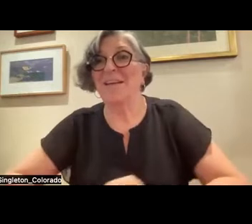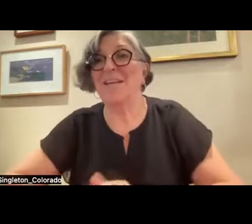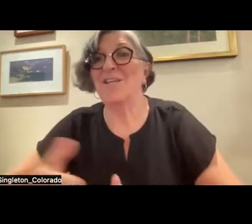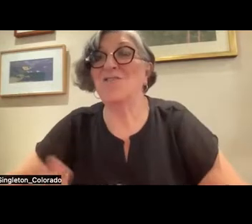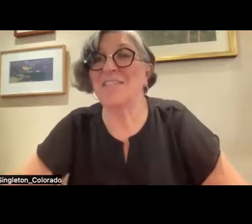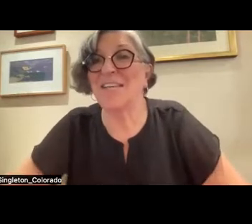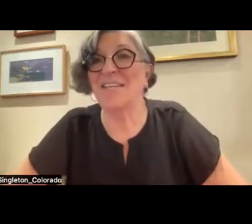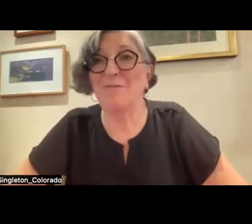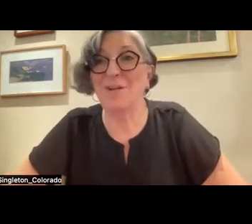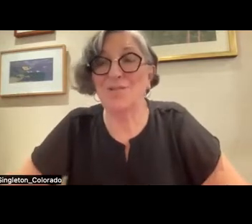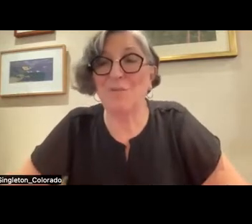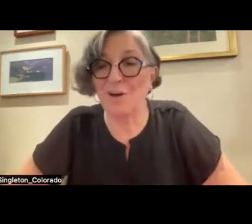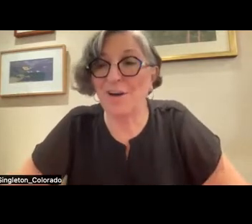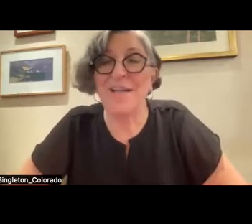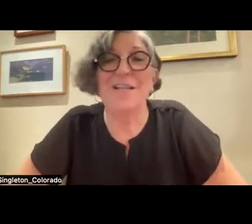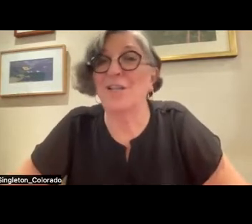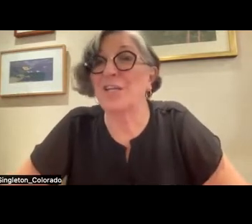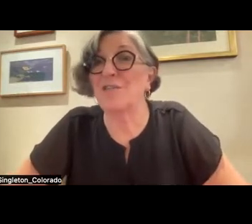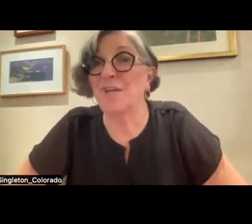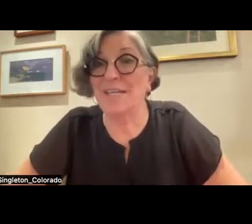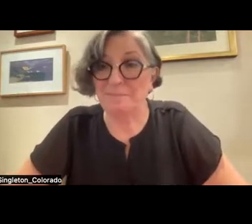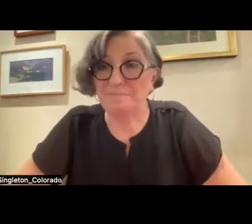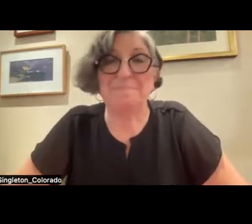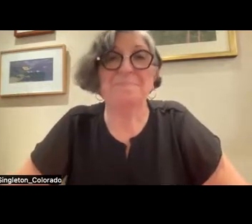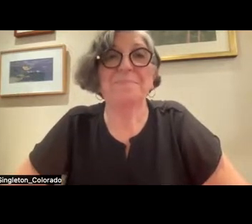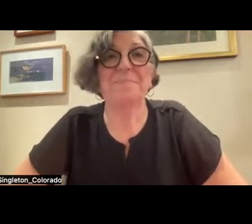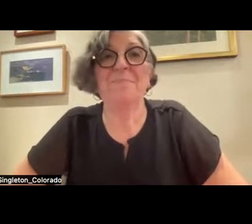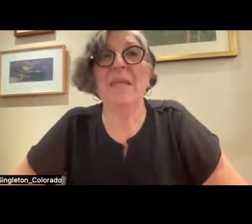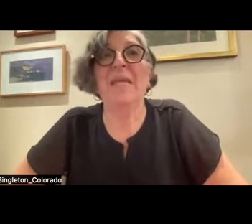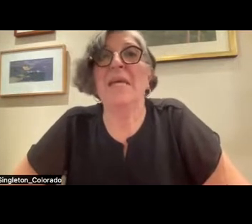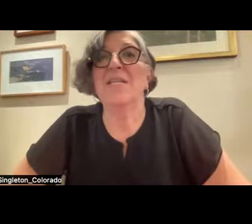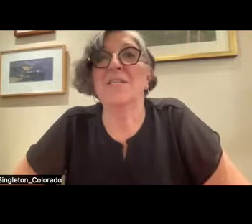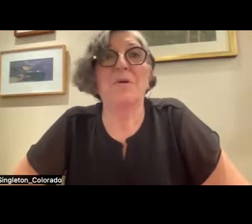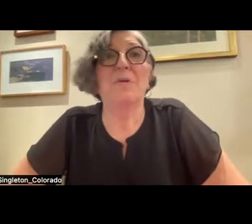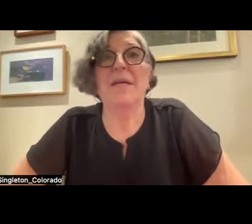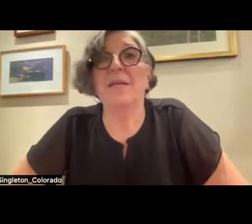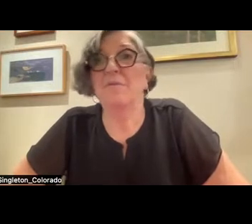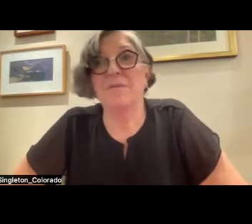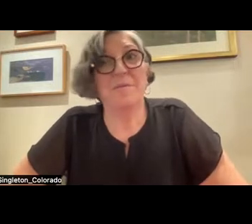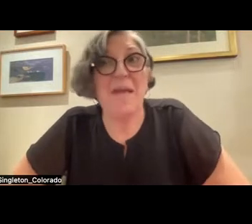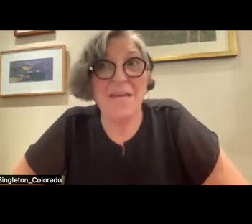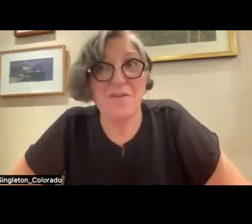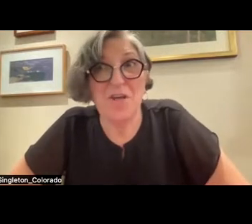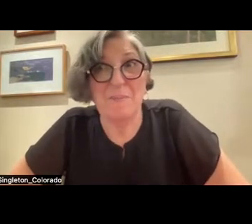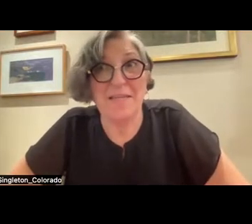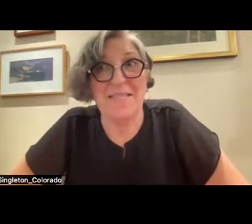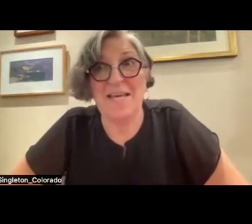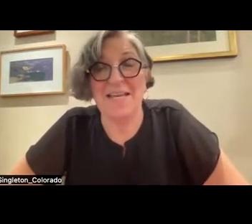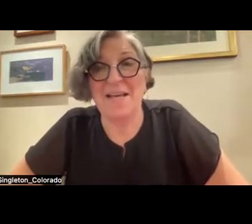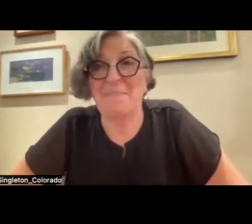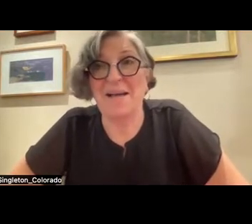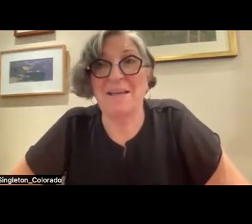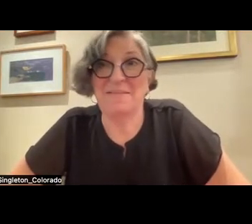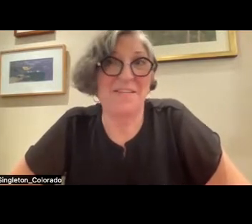an interesting leverage for learning to read. So, there are many other topics